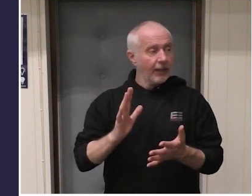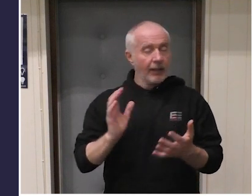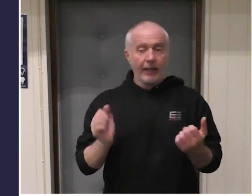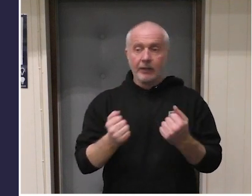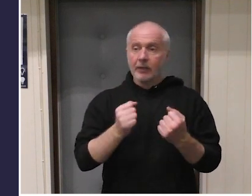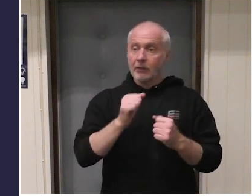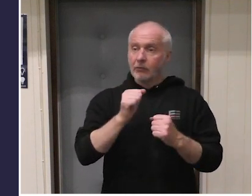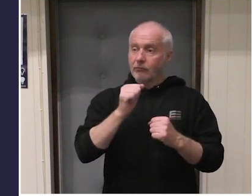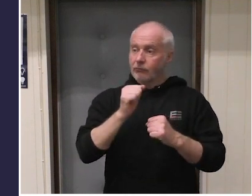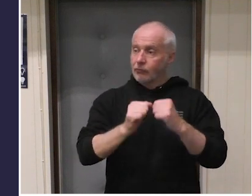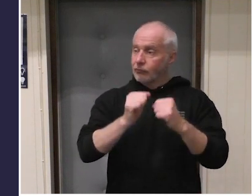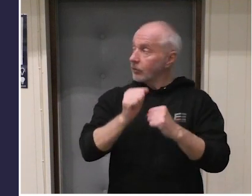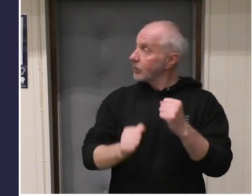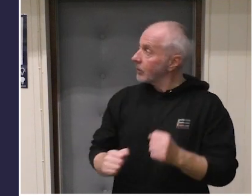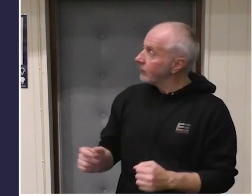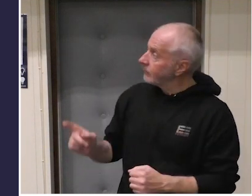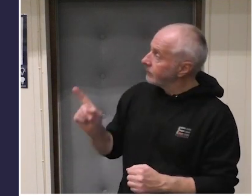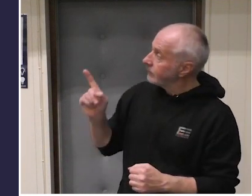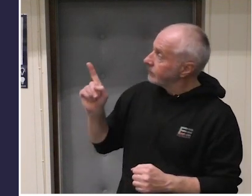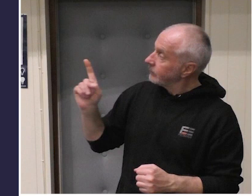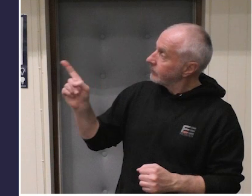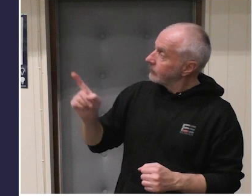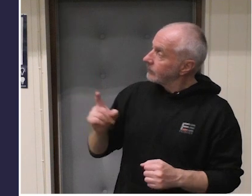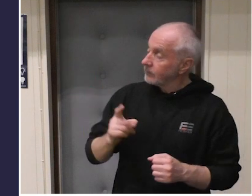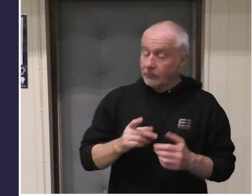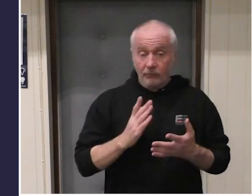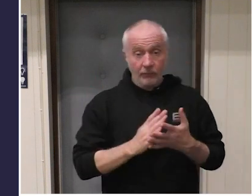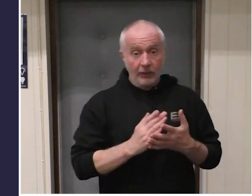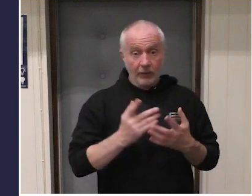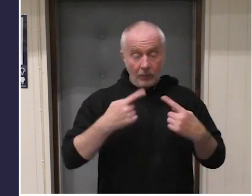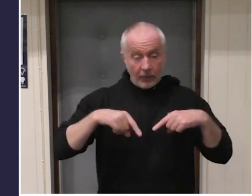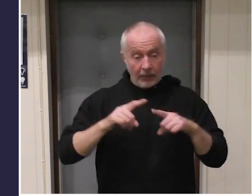many years ago showed that we can define something called a phenotypic entropy,